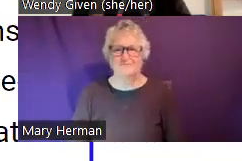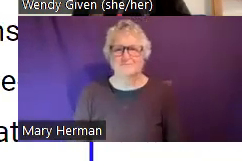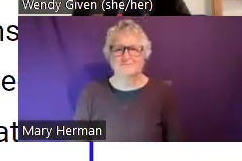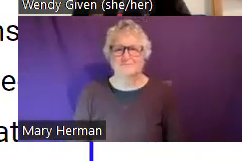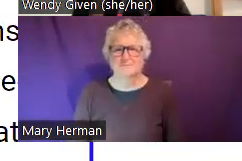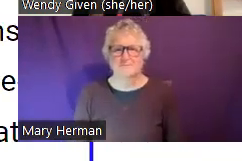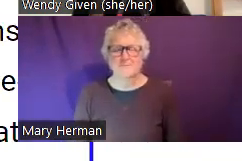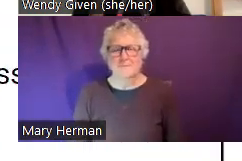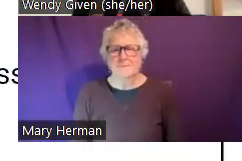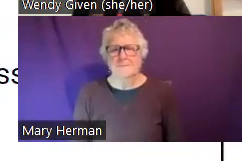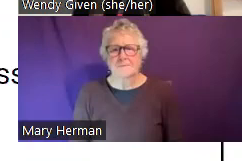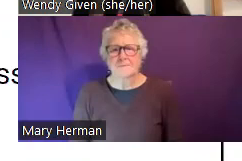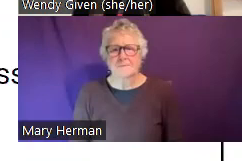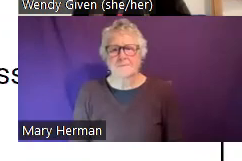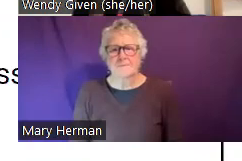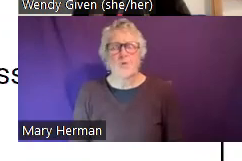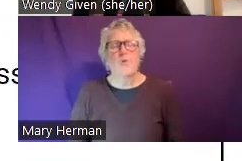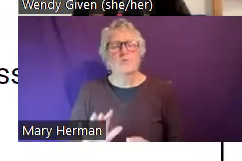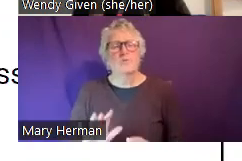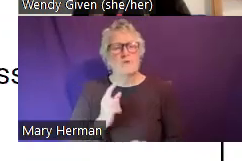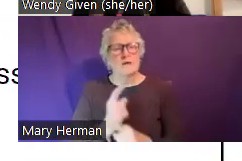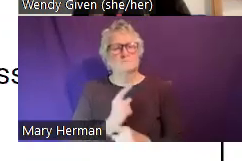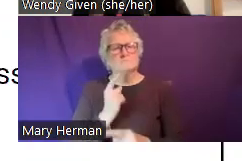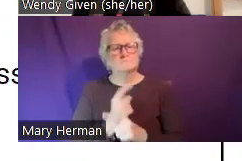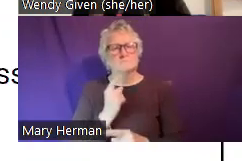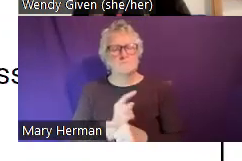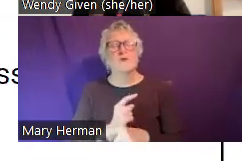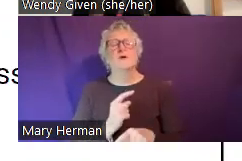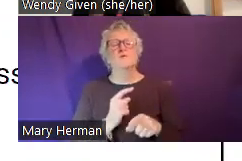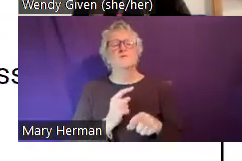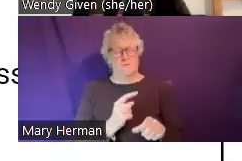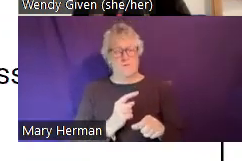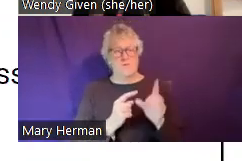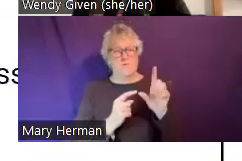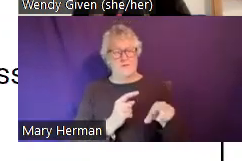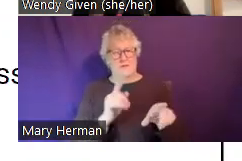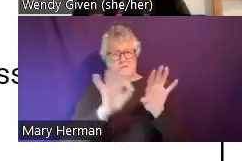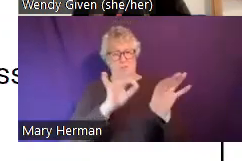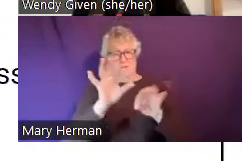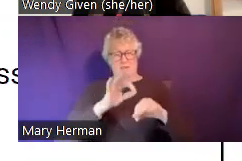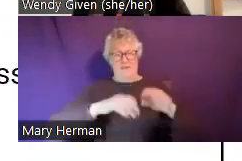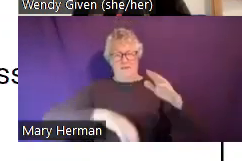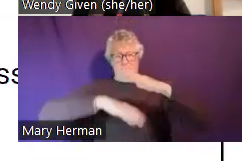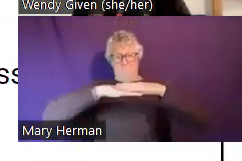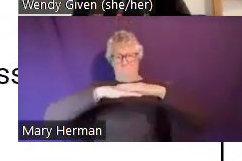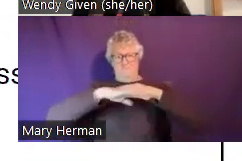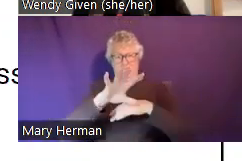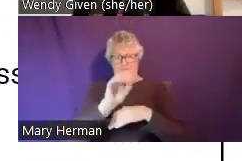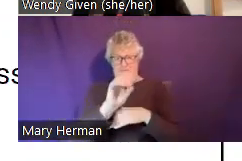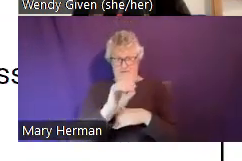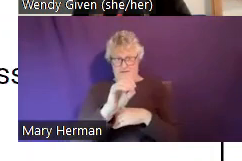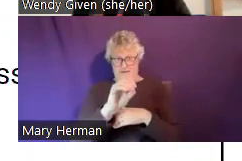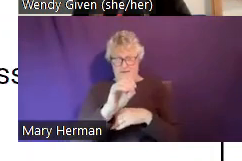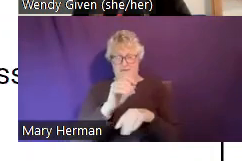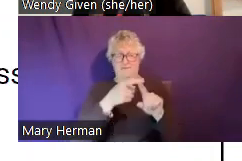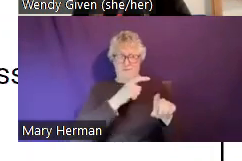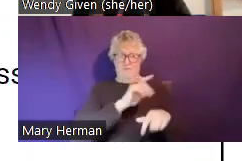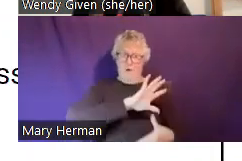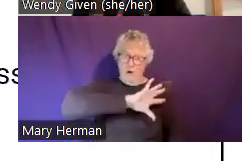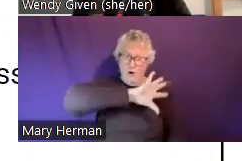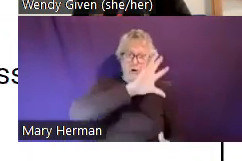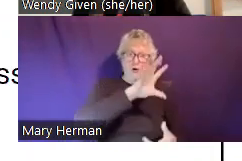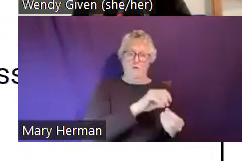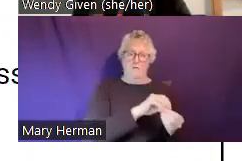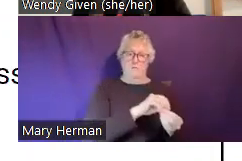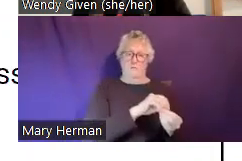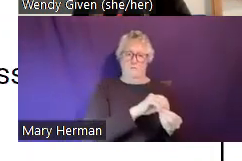yes, oh no, that's right. So they will select no more than 50 from the pool that come in to send on to